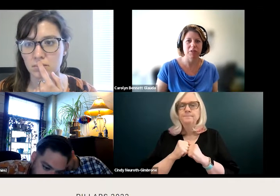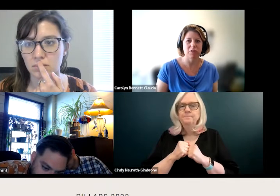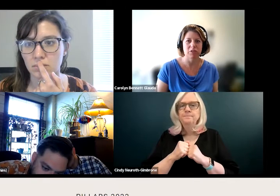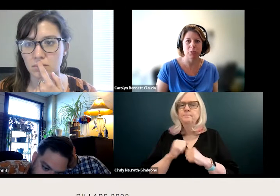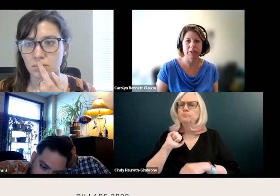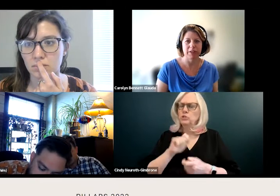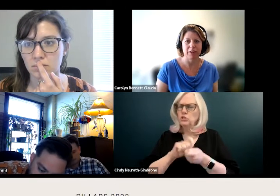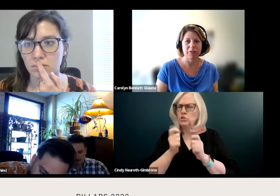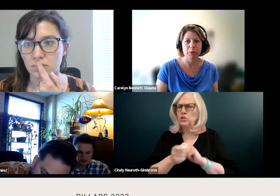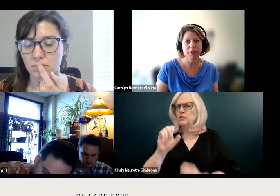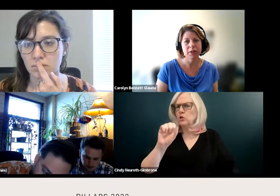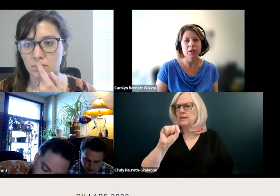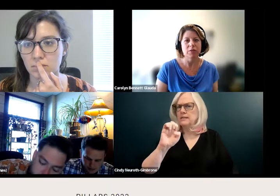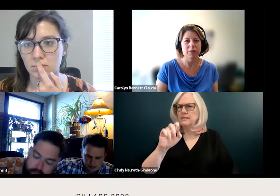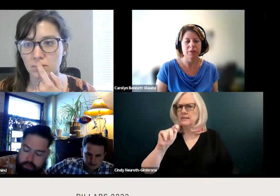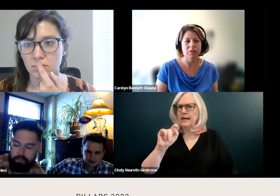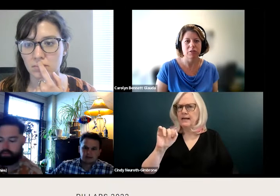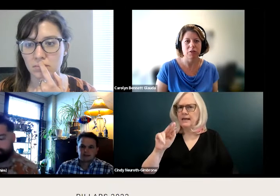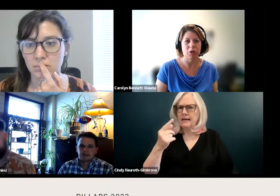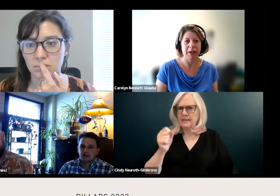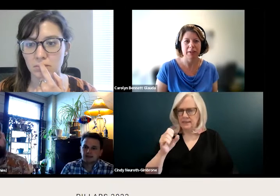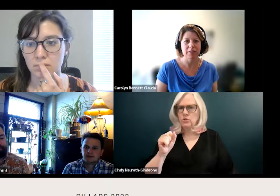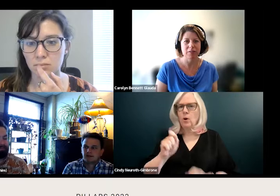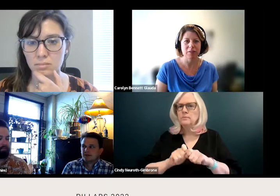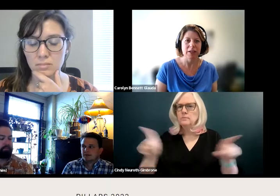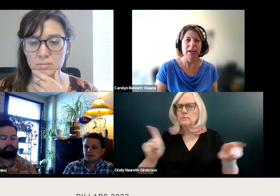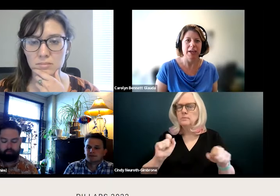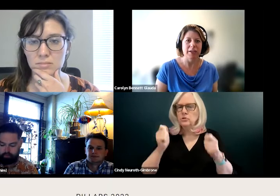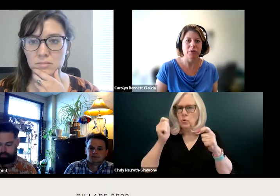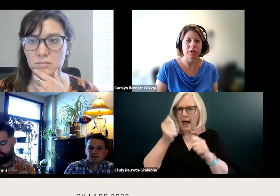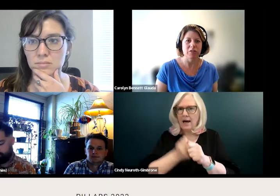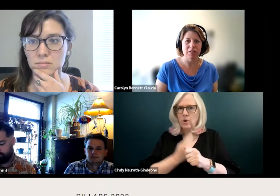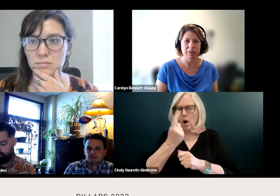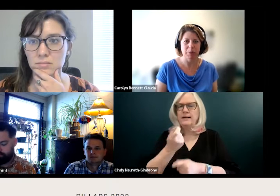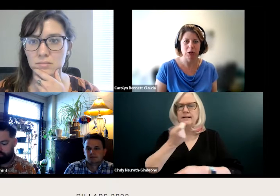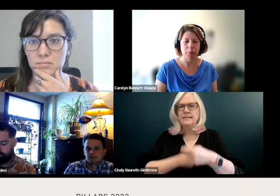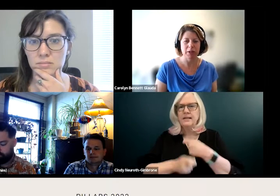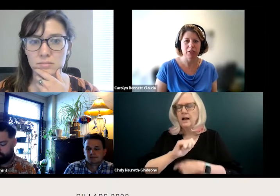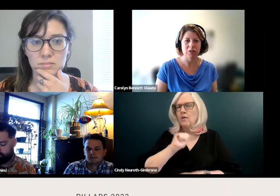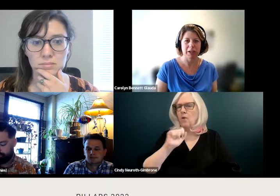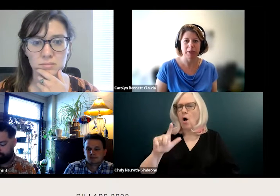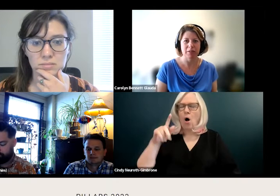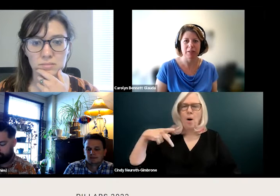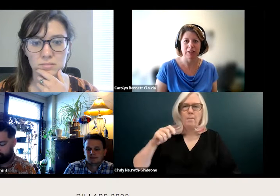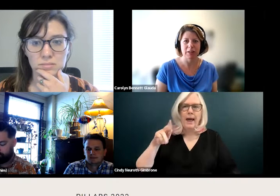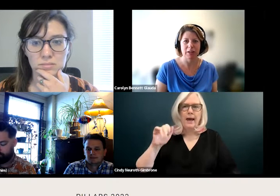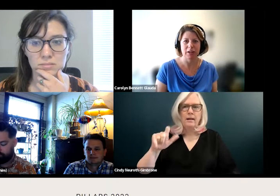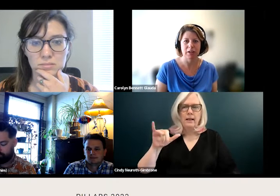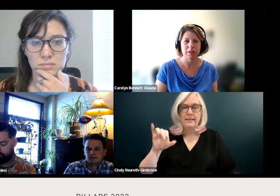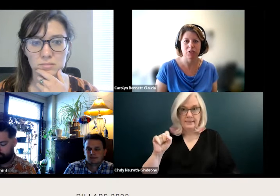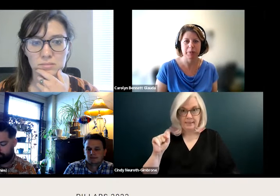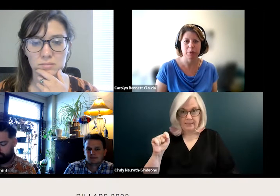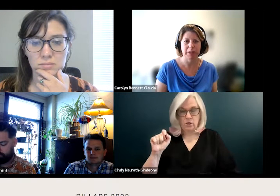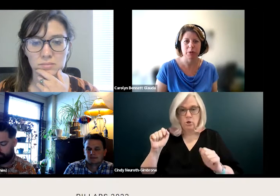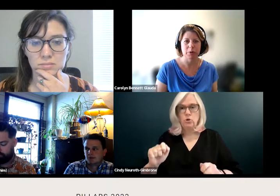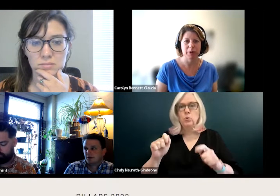your messages are going to everyone rather than just all panelists. And you can change this by opening your chat box and clicking